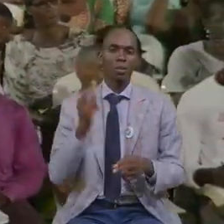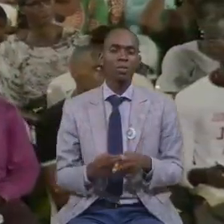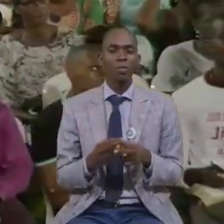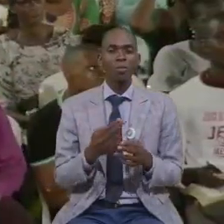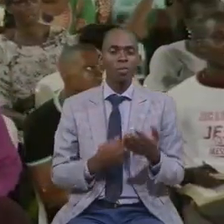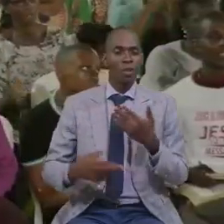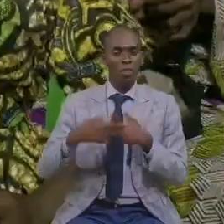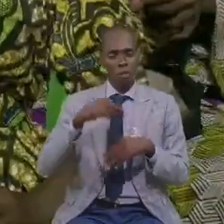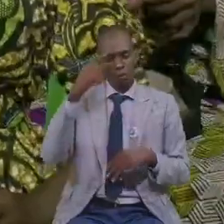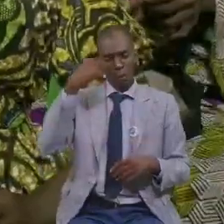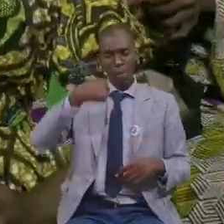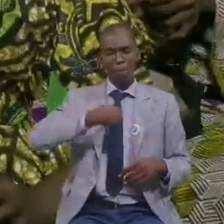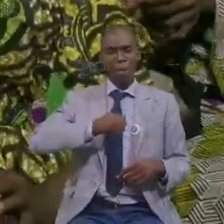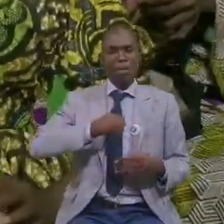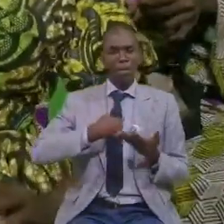Restoration for me.